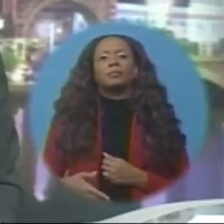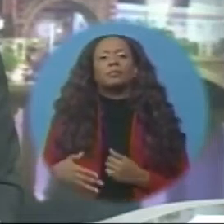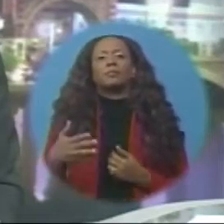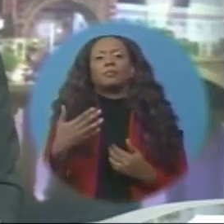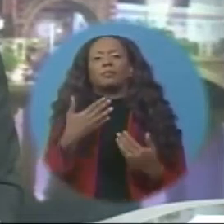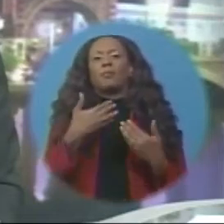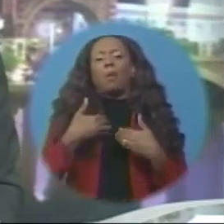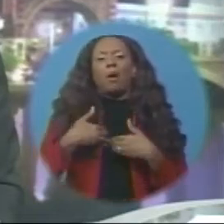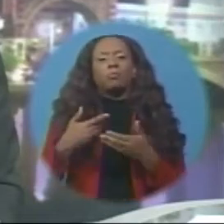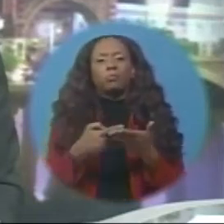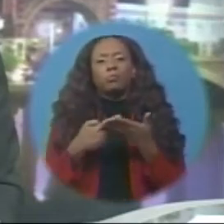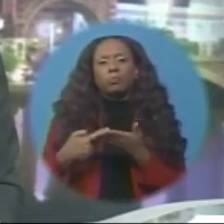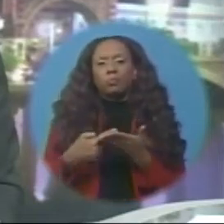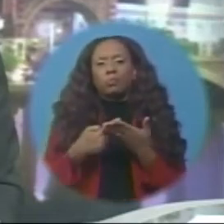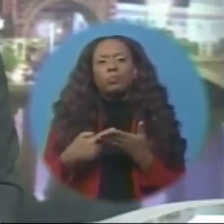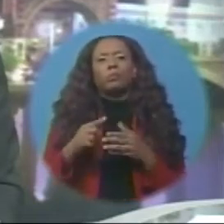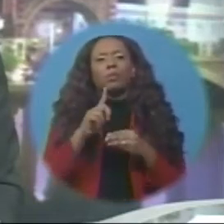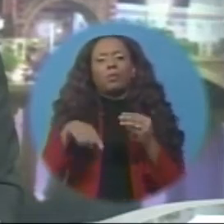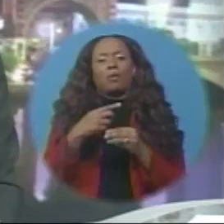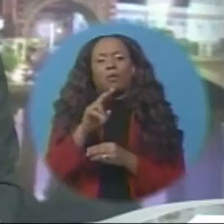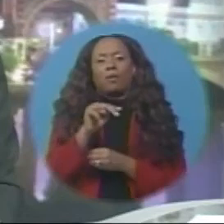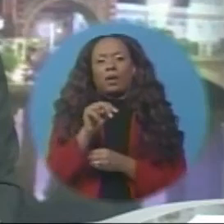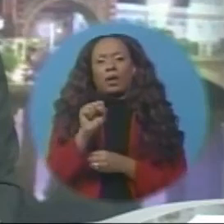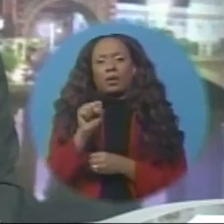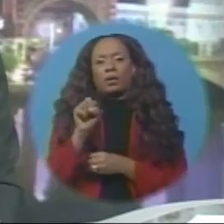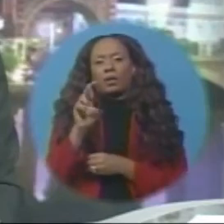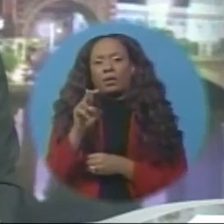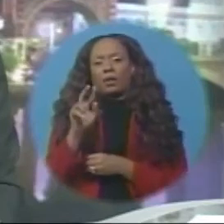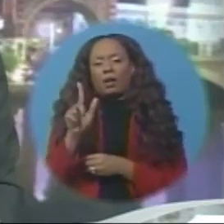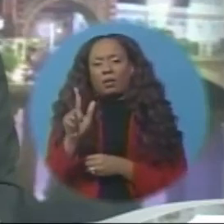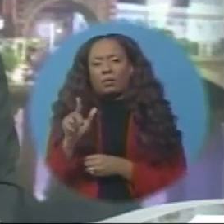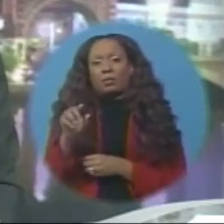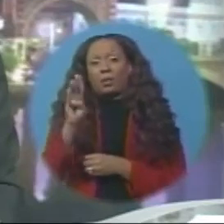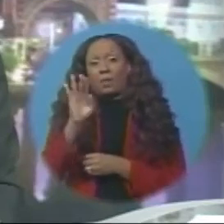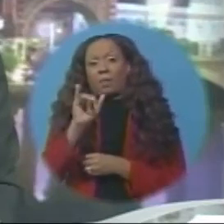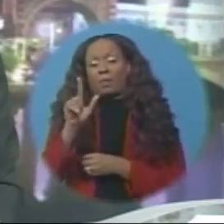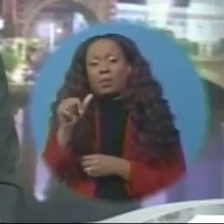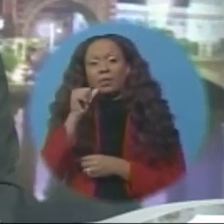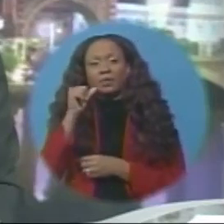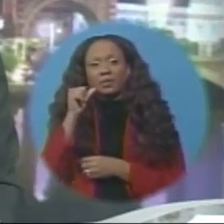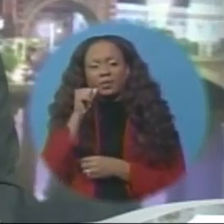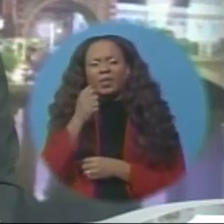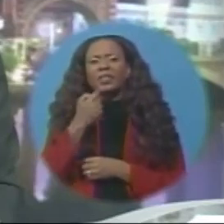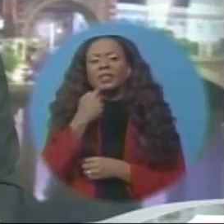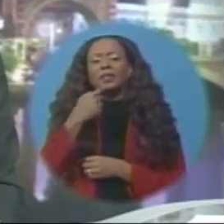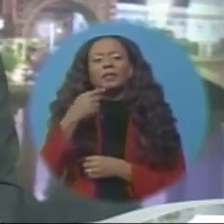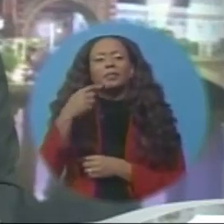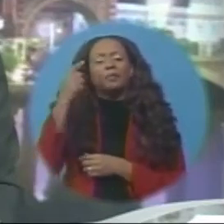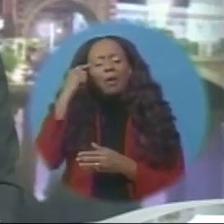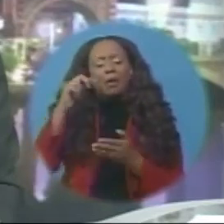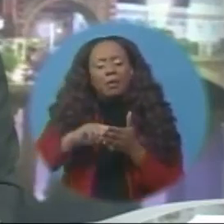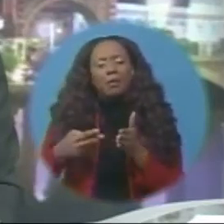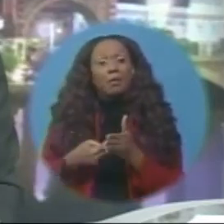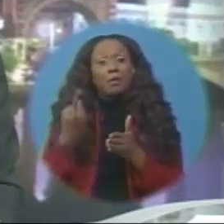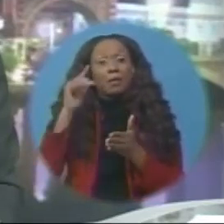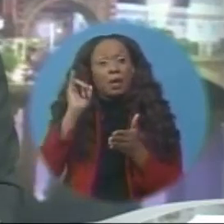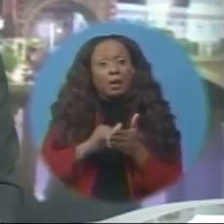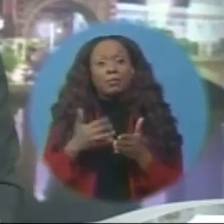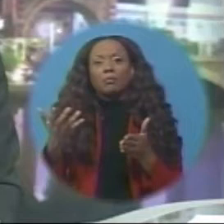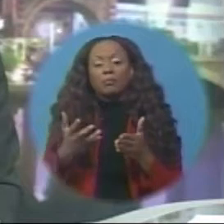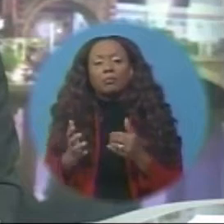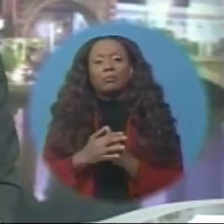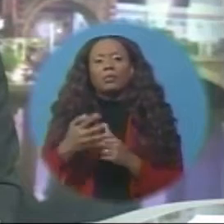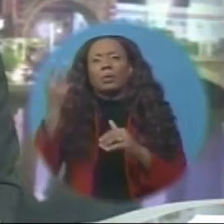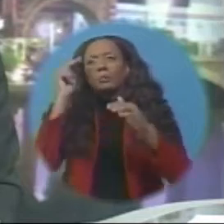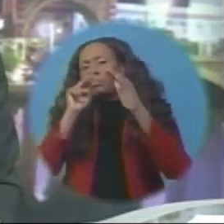Social Responsibility Amendment Bill 2017 yesterday, Senator Ince said the purpose of the levy was outlined along with the projected revenue,